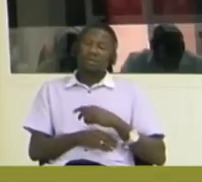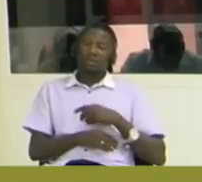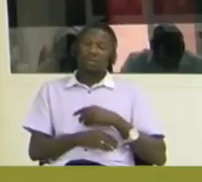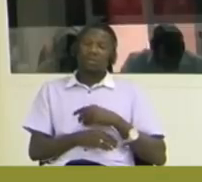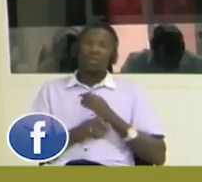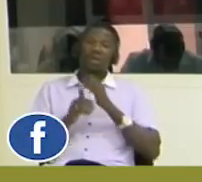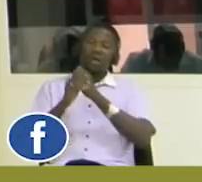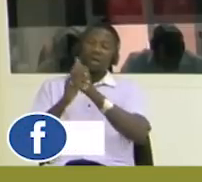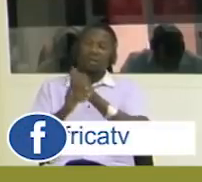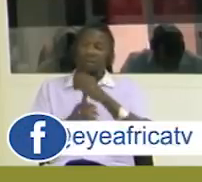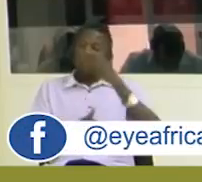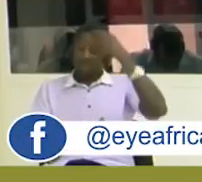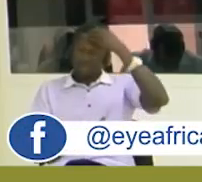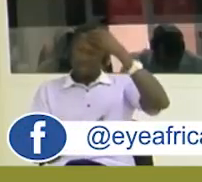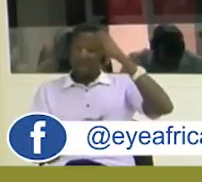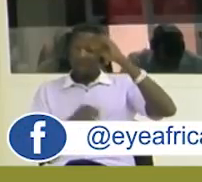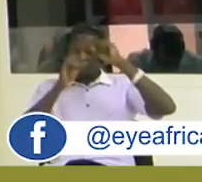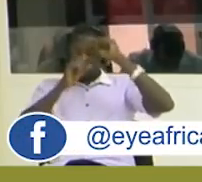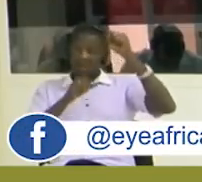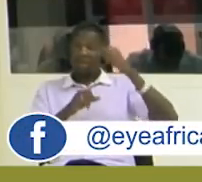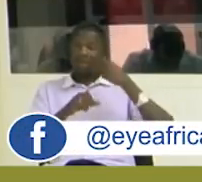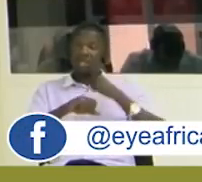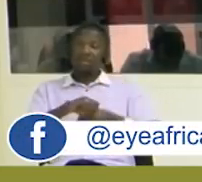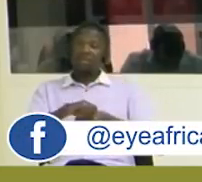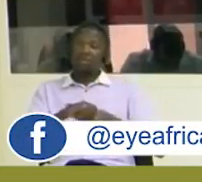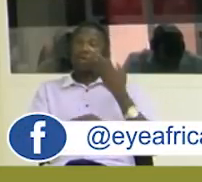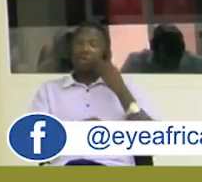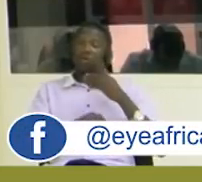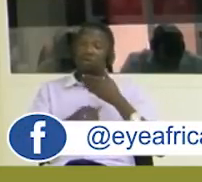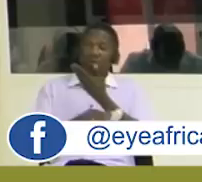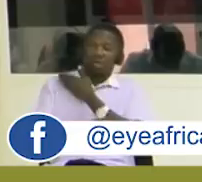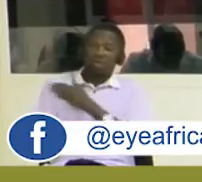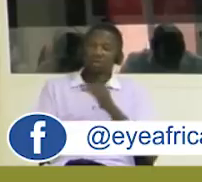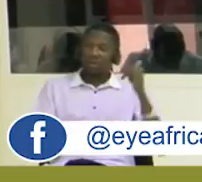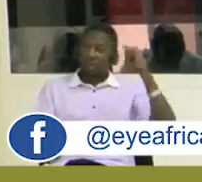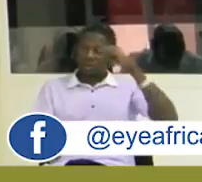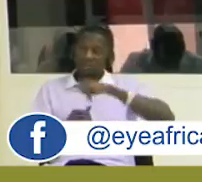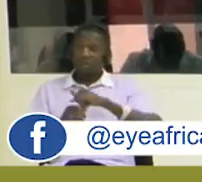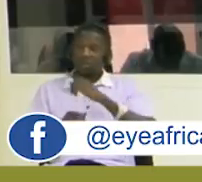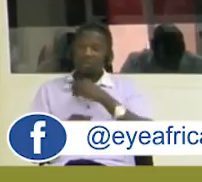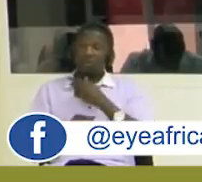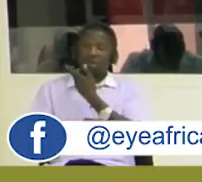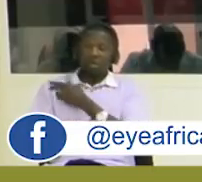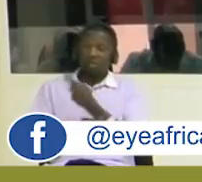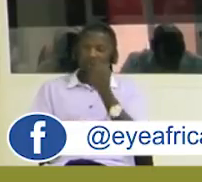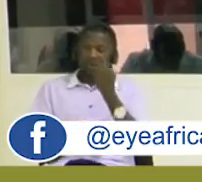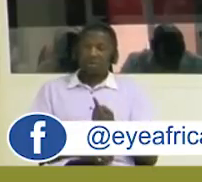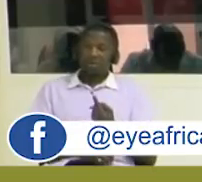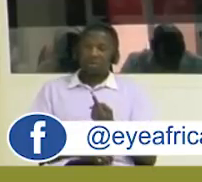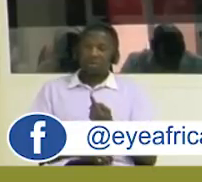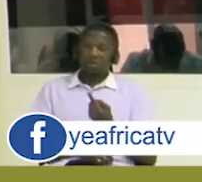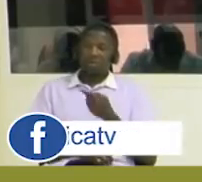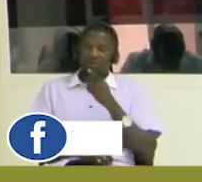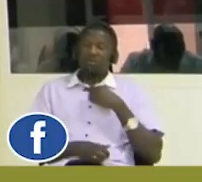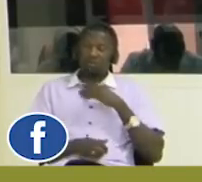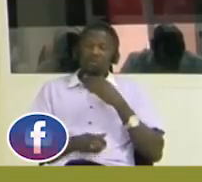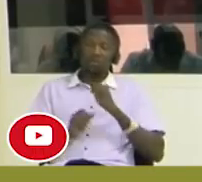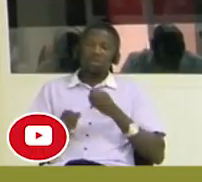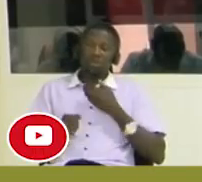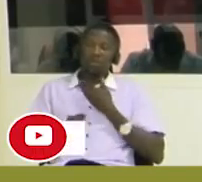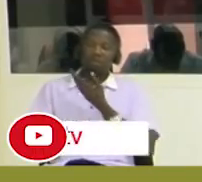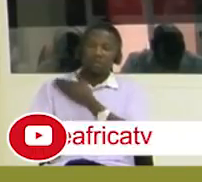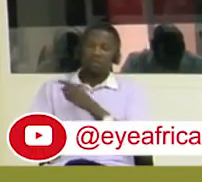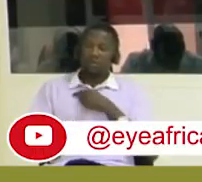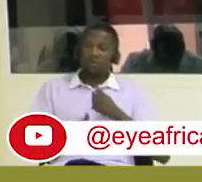when you left the airport, you did not leave alone, did you? No, sir, I did not. You must have left with your orderlies and